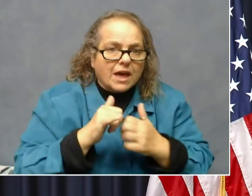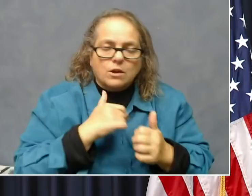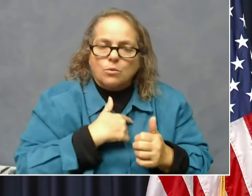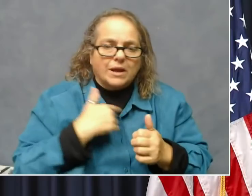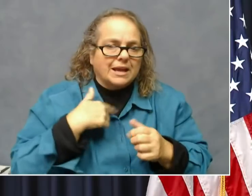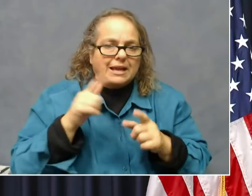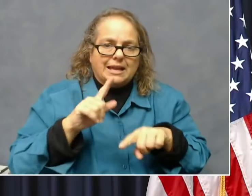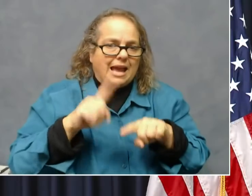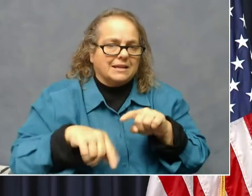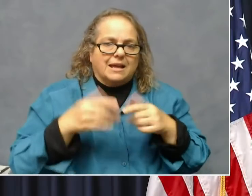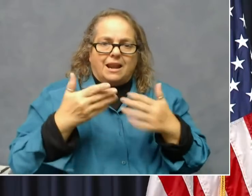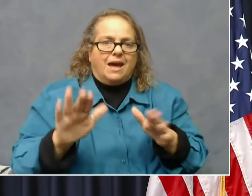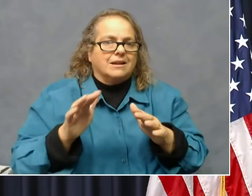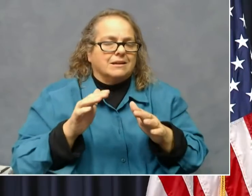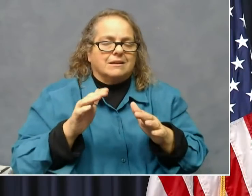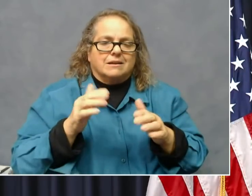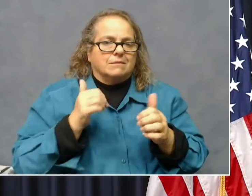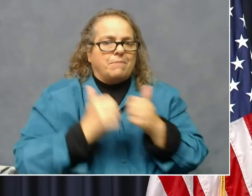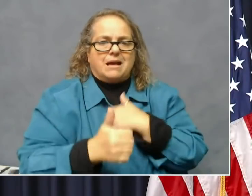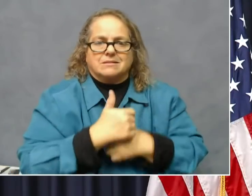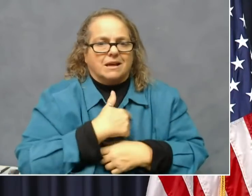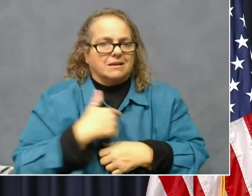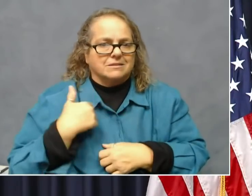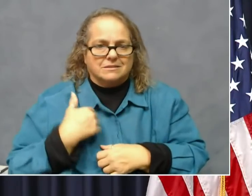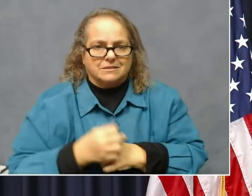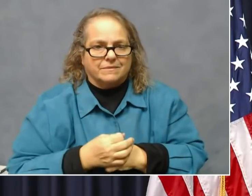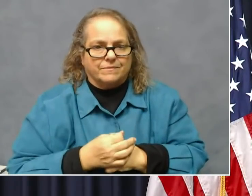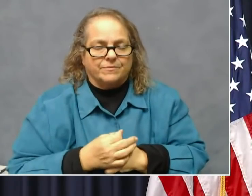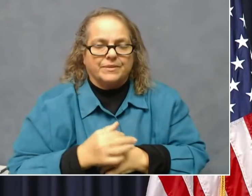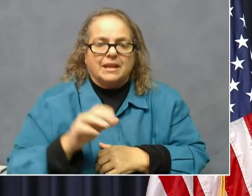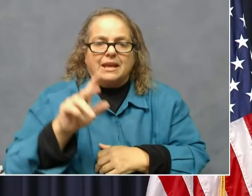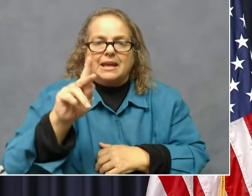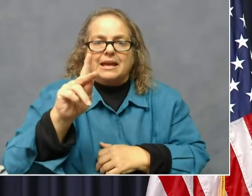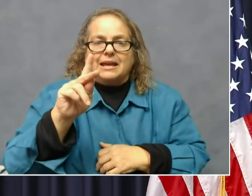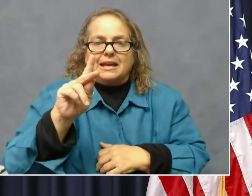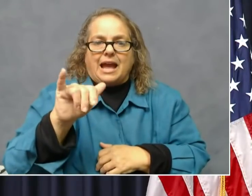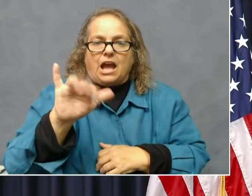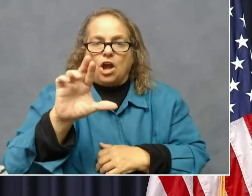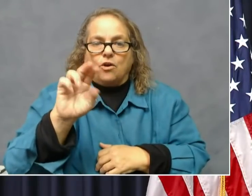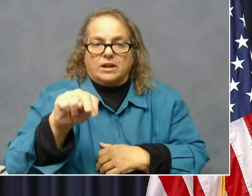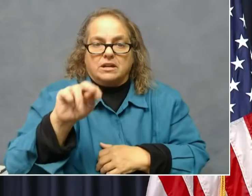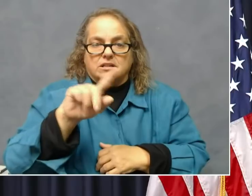by. Karen Czar from WUKY.